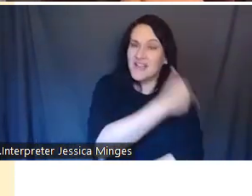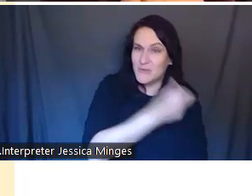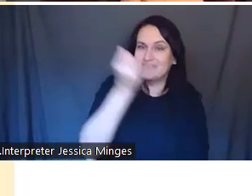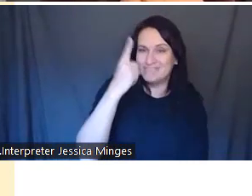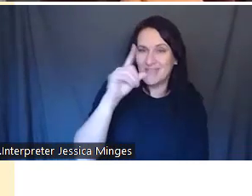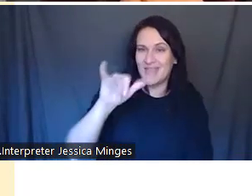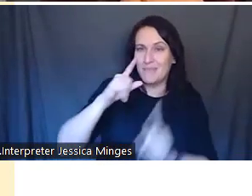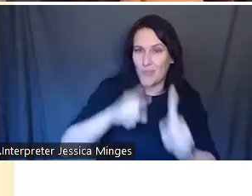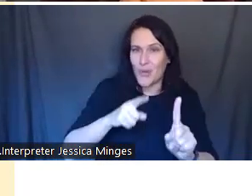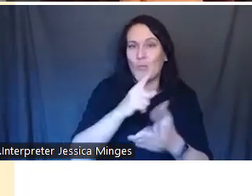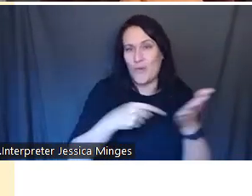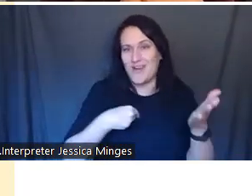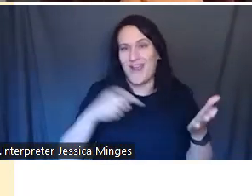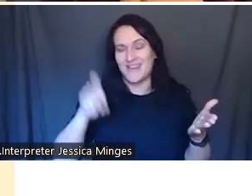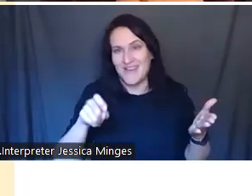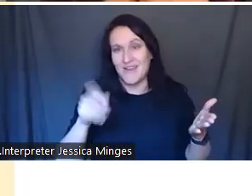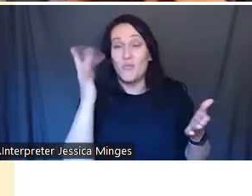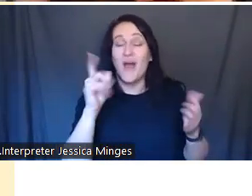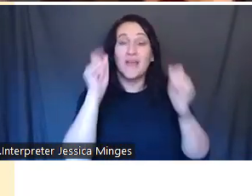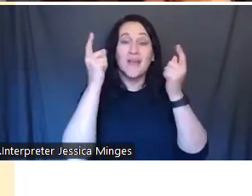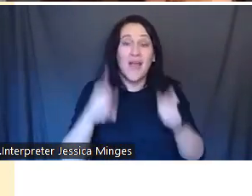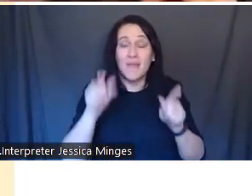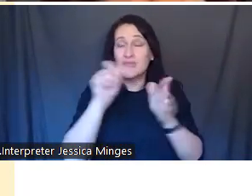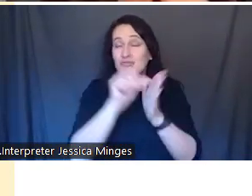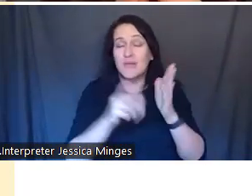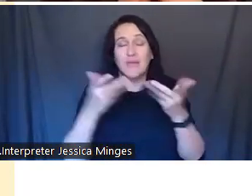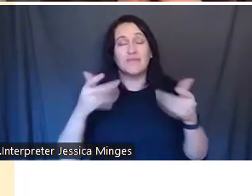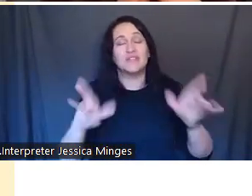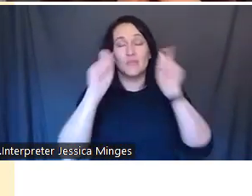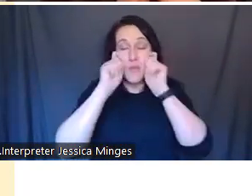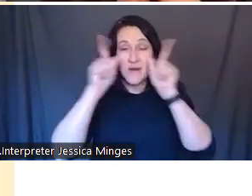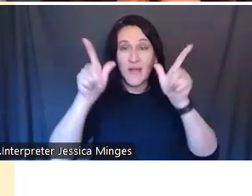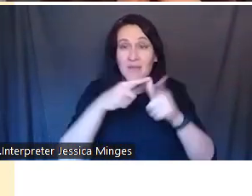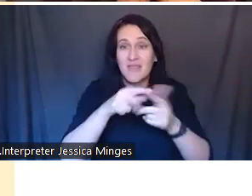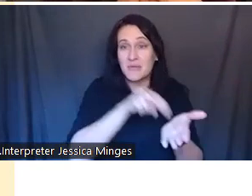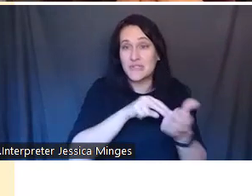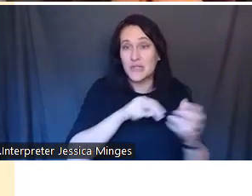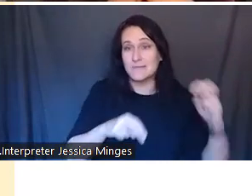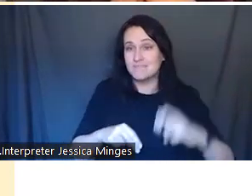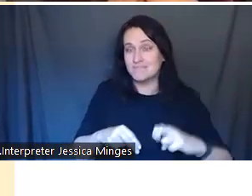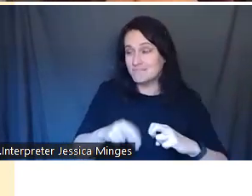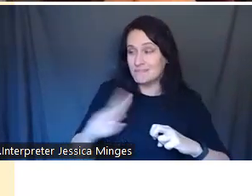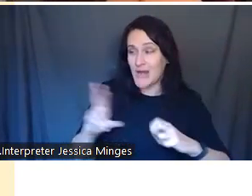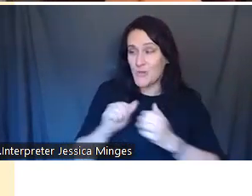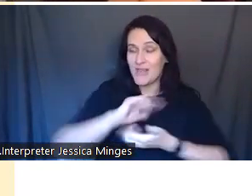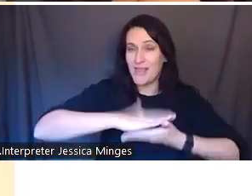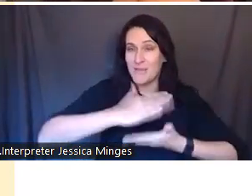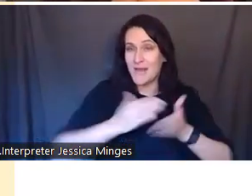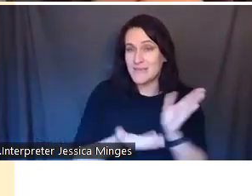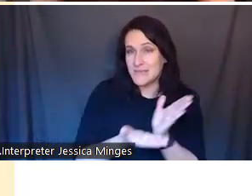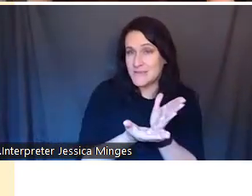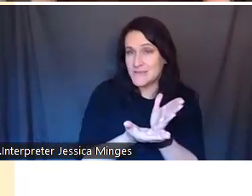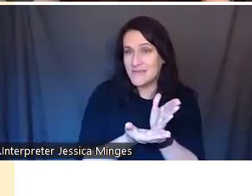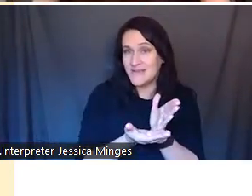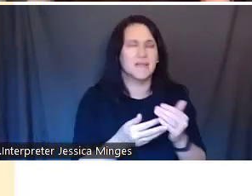when I needed, because when I woke up from surgery, there was a nurse sitting by my bed with a laptop, and I thought, oh, I'm going to have to